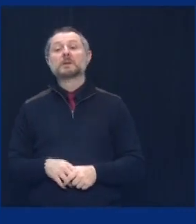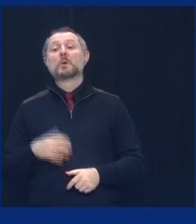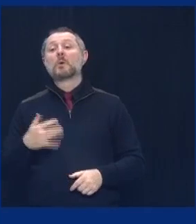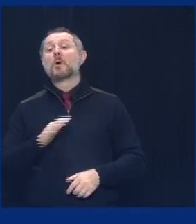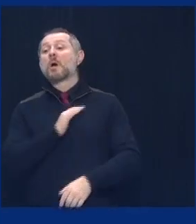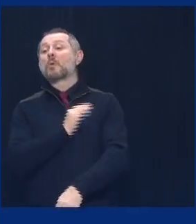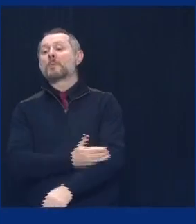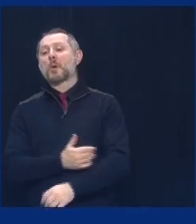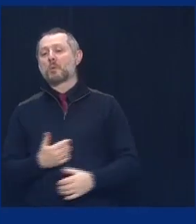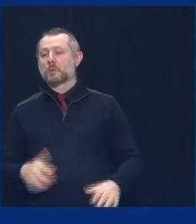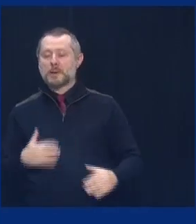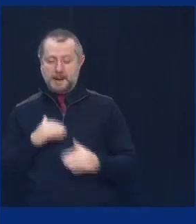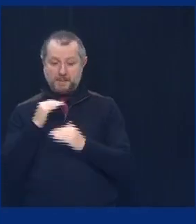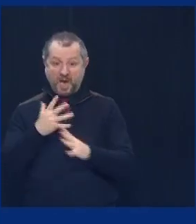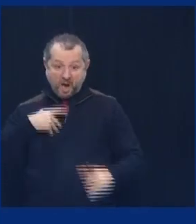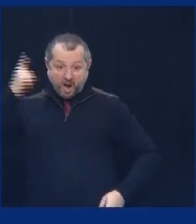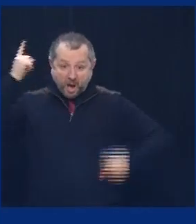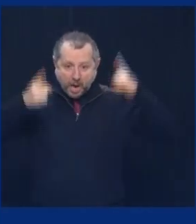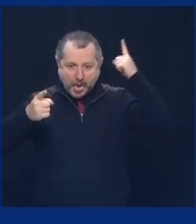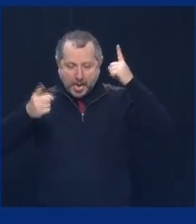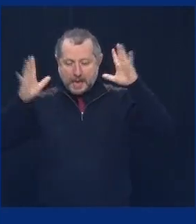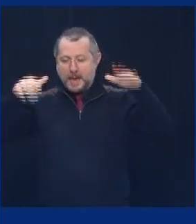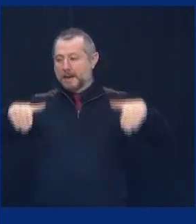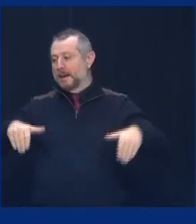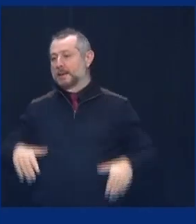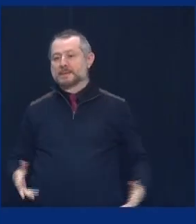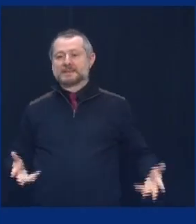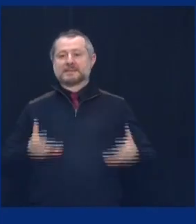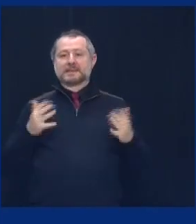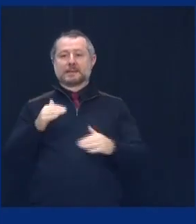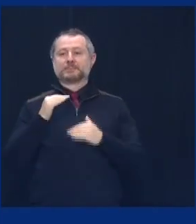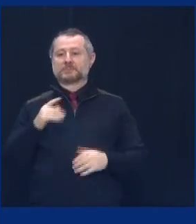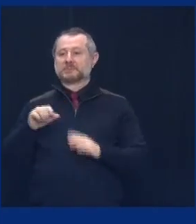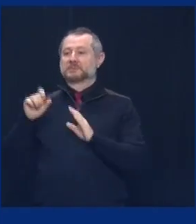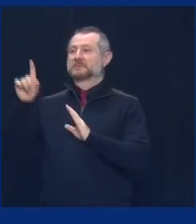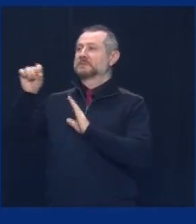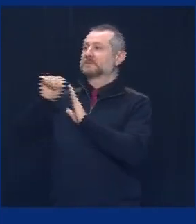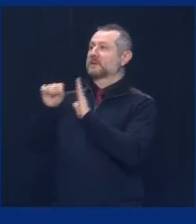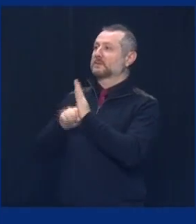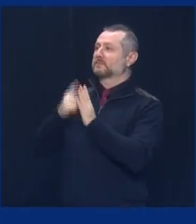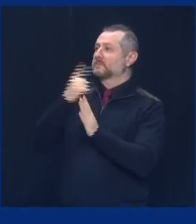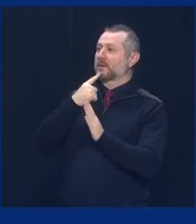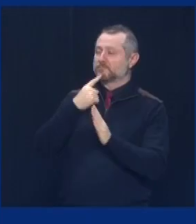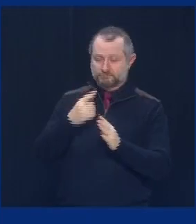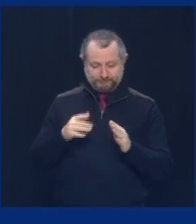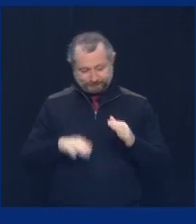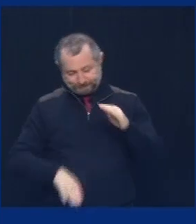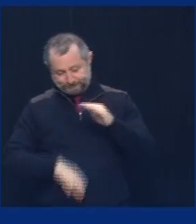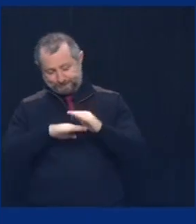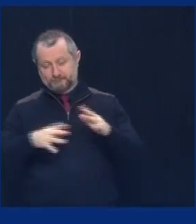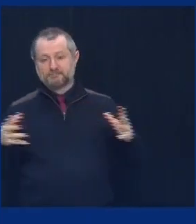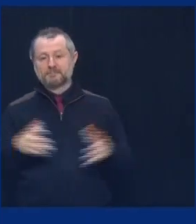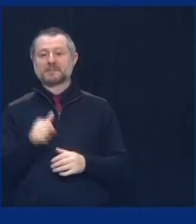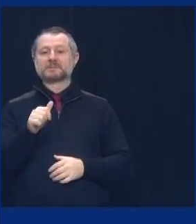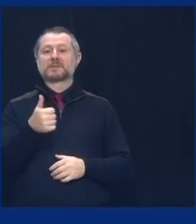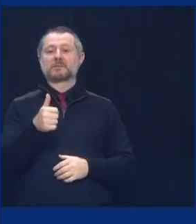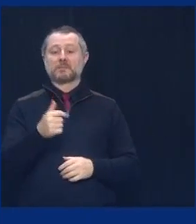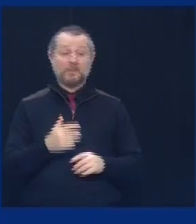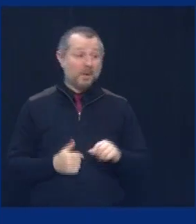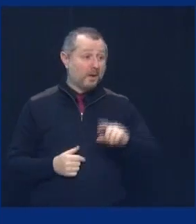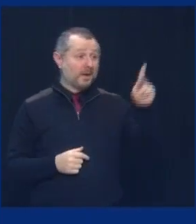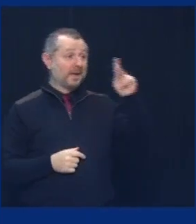do. Most states now have a 10-person rule for social gatherings. Some states have an 8-person rule for